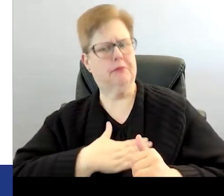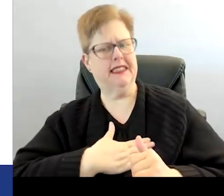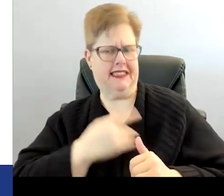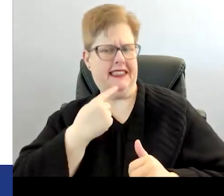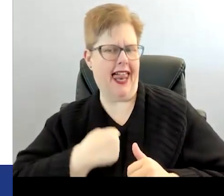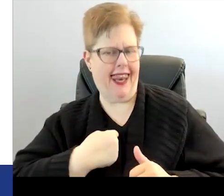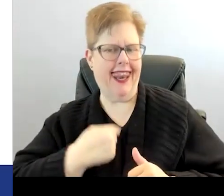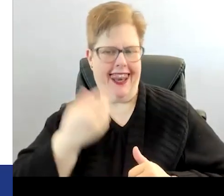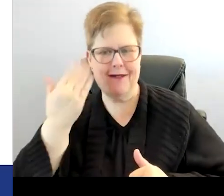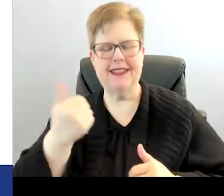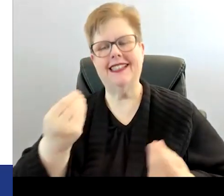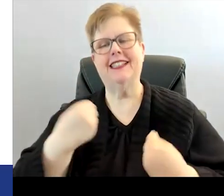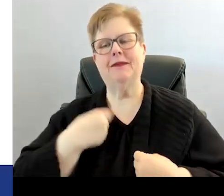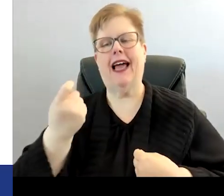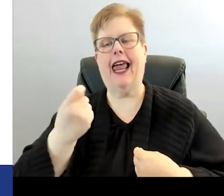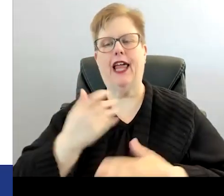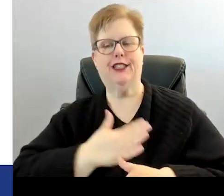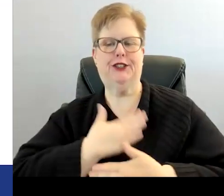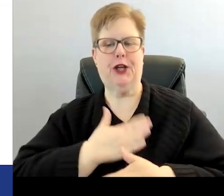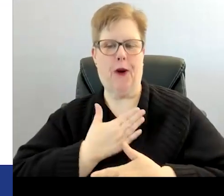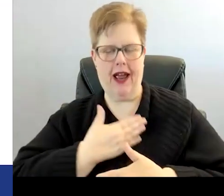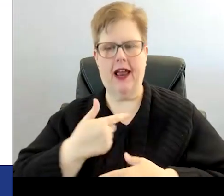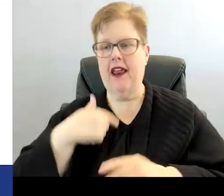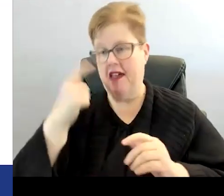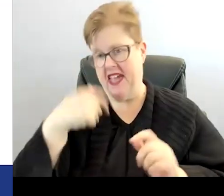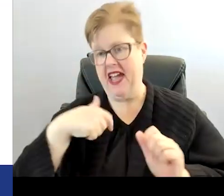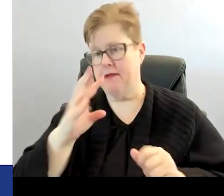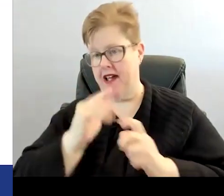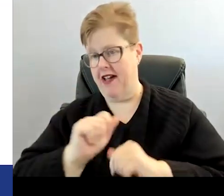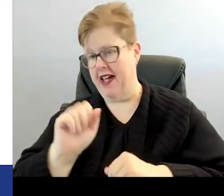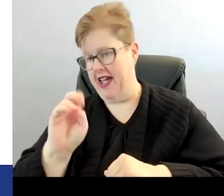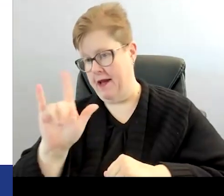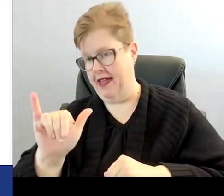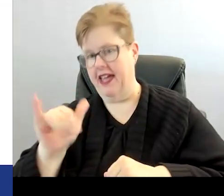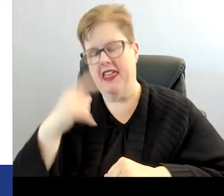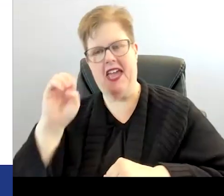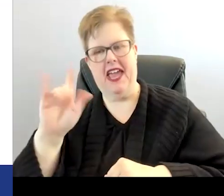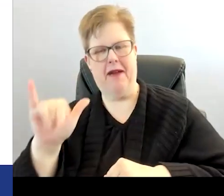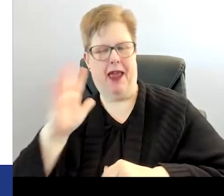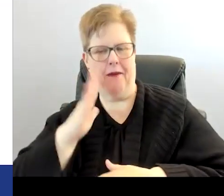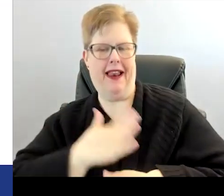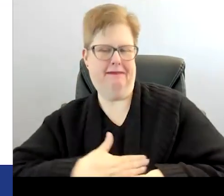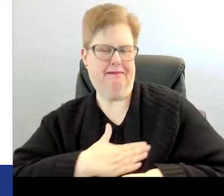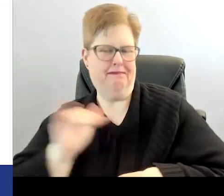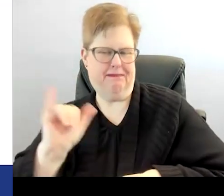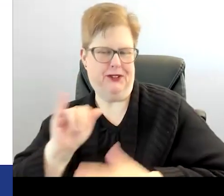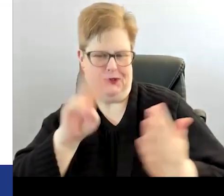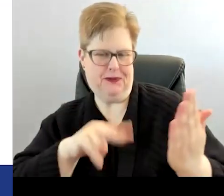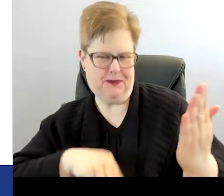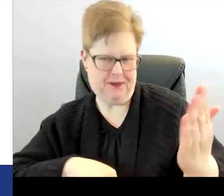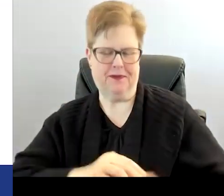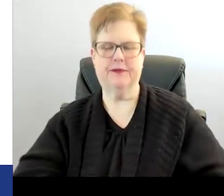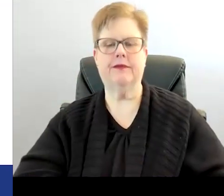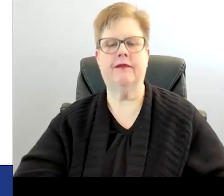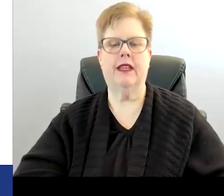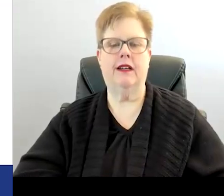tell us because you will give me a little bit of joy. And I think I can speak for Emily when I say I think Emily will also get a little bit of joy about that too.